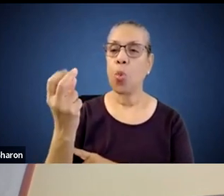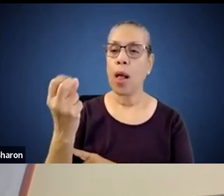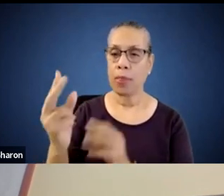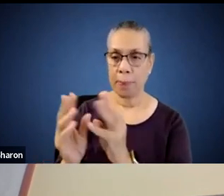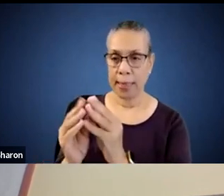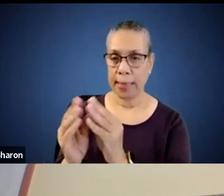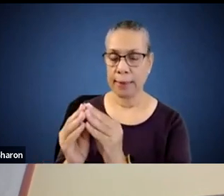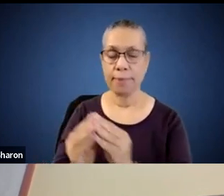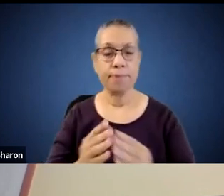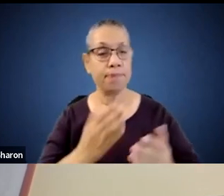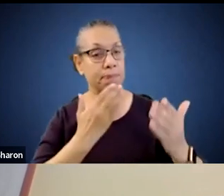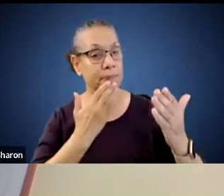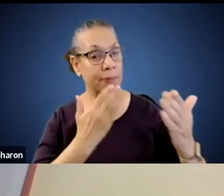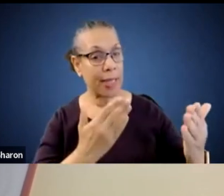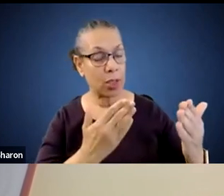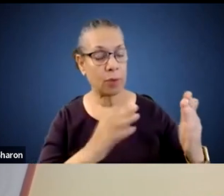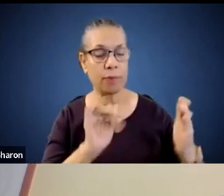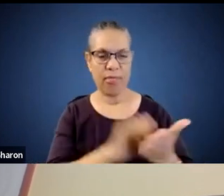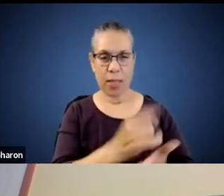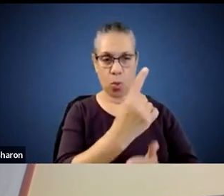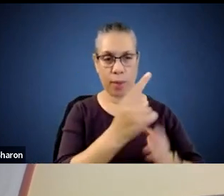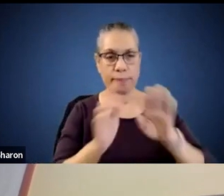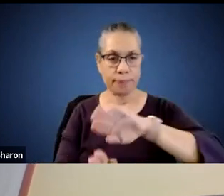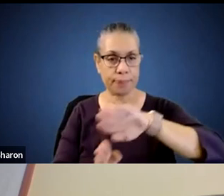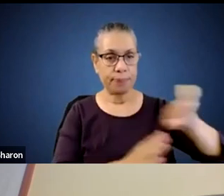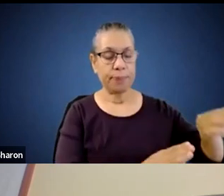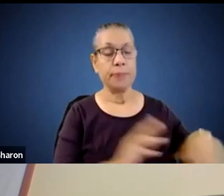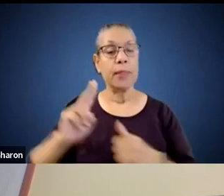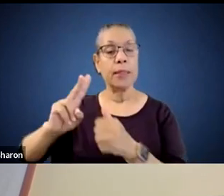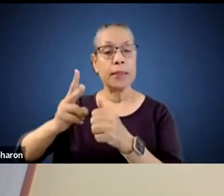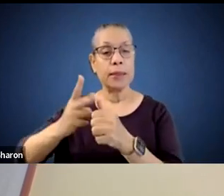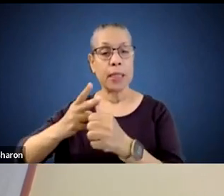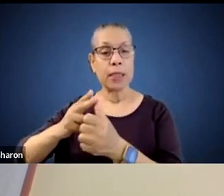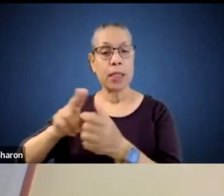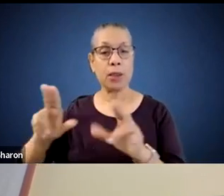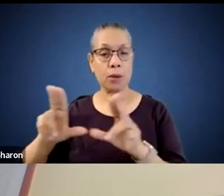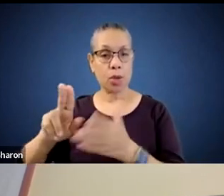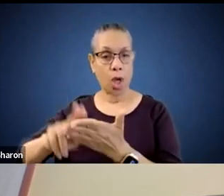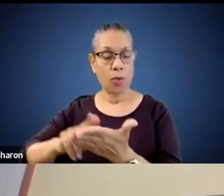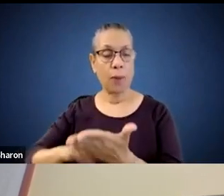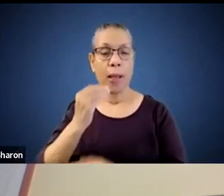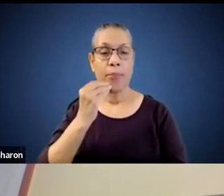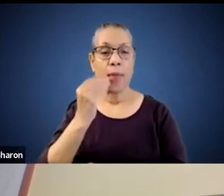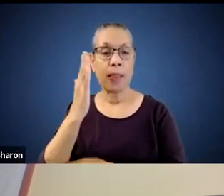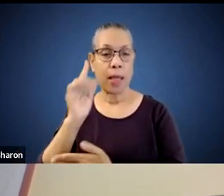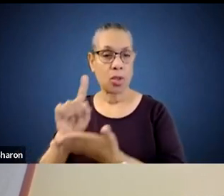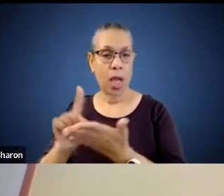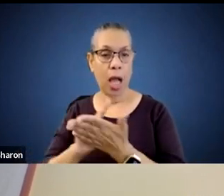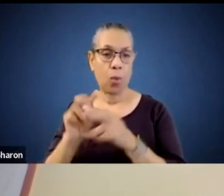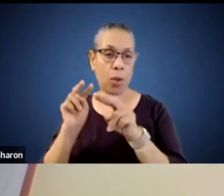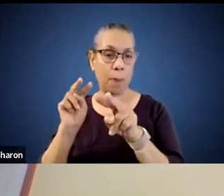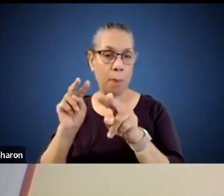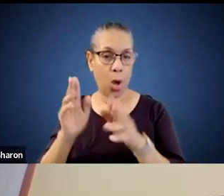thank you madam chair and the second contract uh tentative agreement that I'm presenting to you is with our watch our monitors uh as